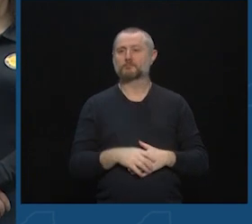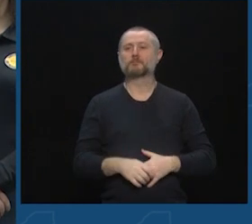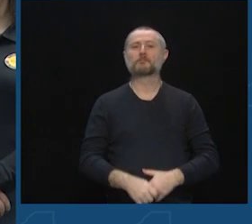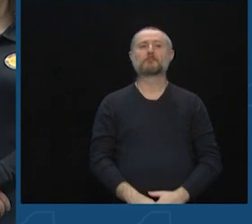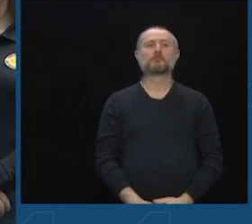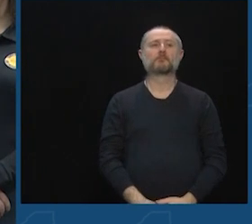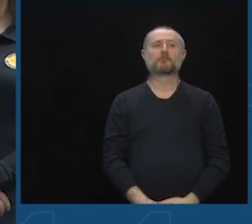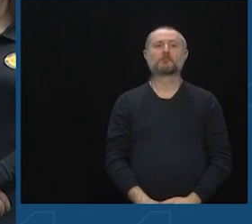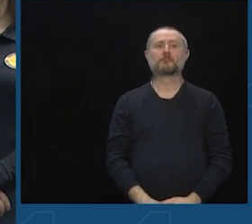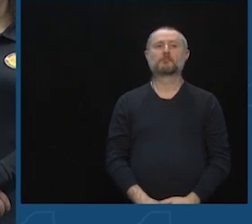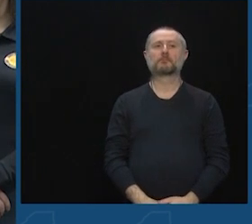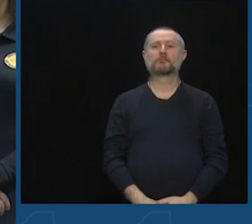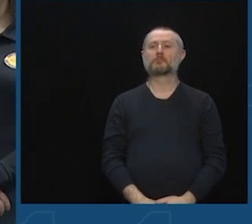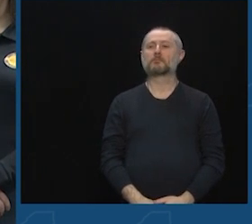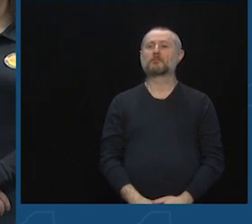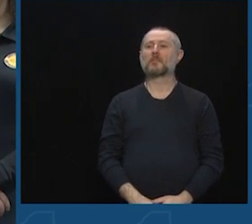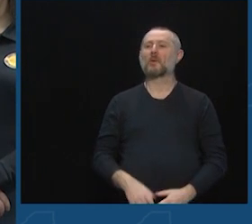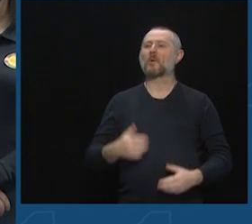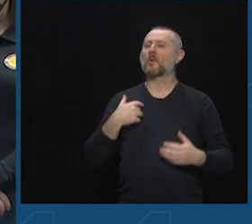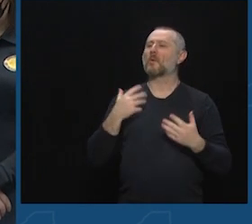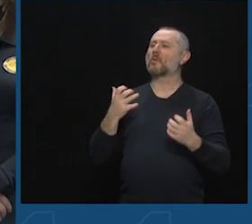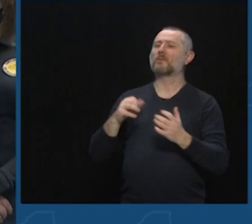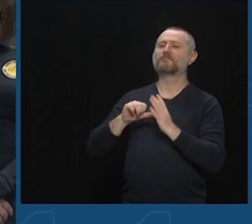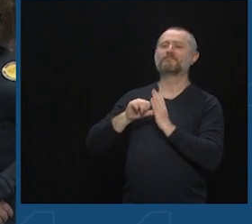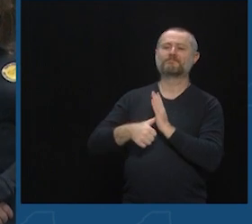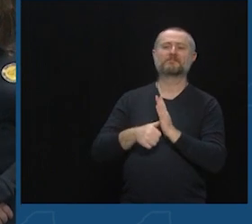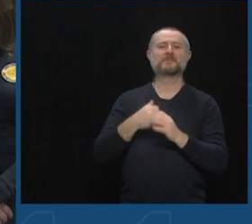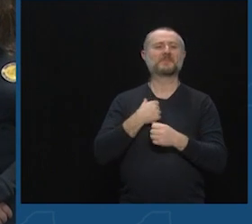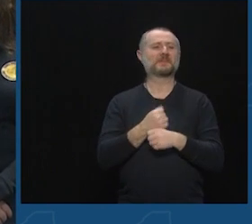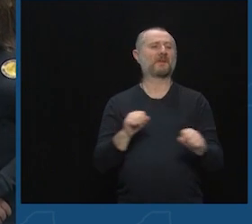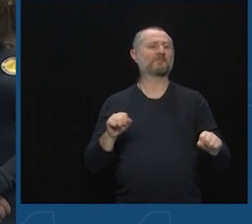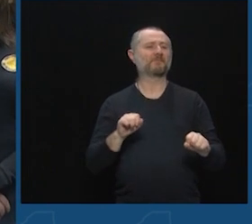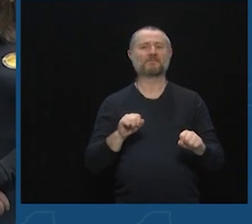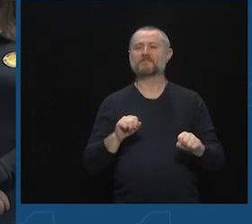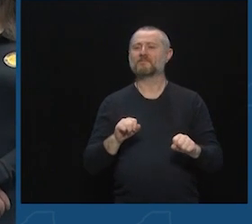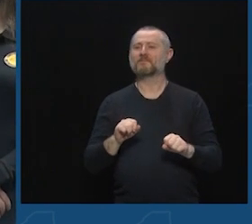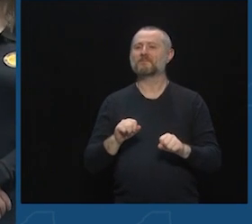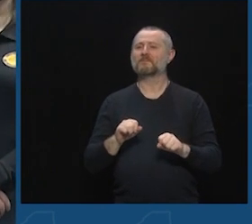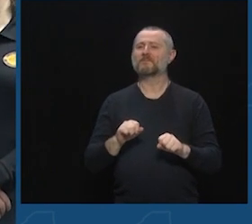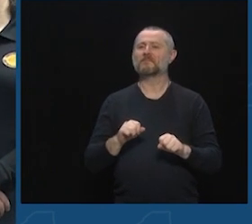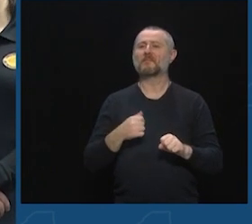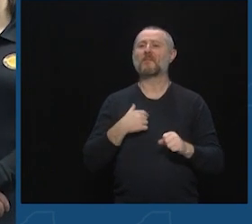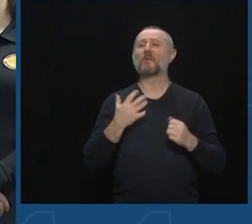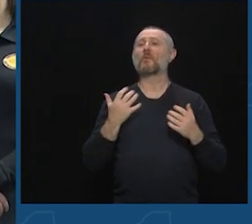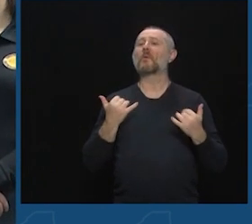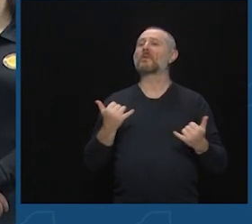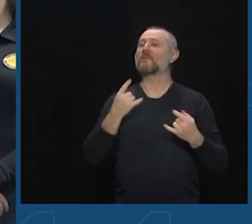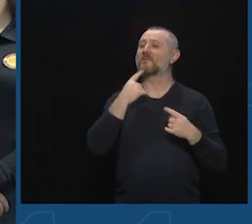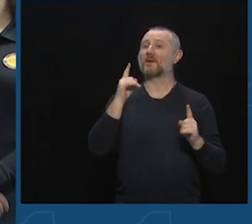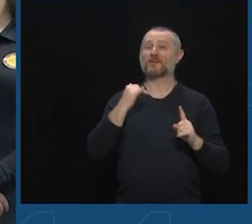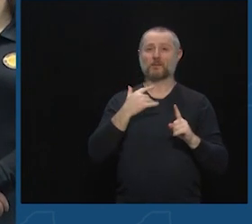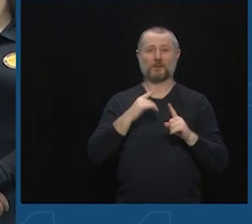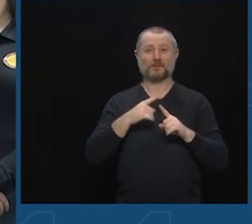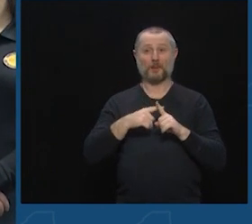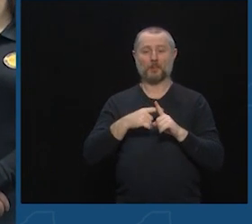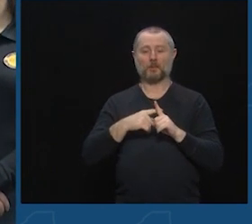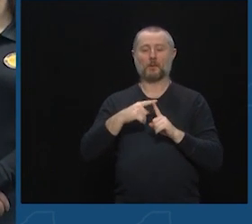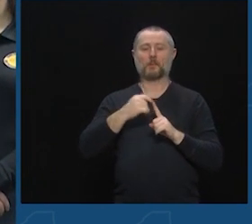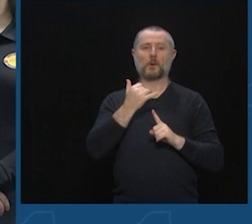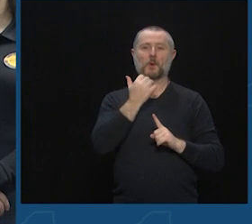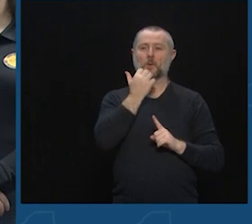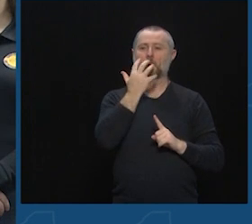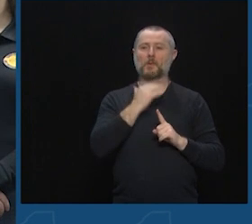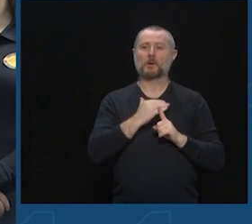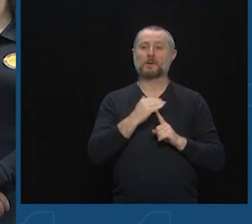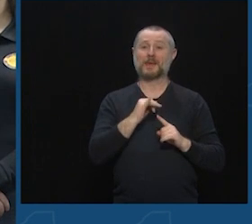I really want to stress safety when it comes to this. We are seeing warming weather today, finally, thankfully. Starting to see some ice melt,